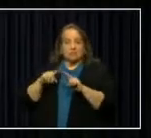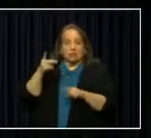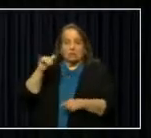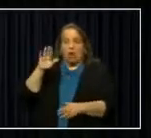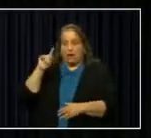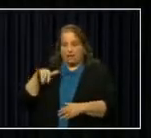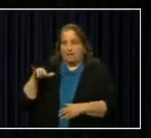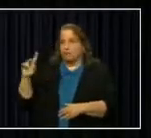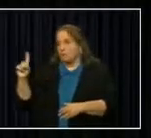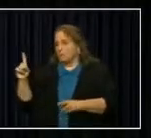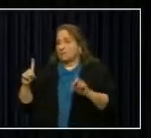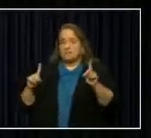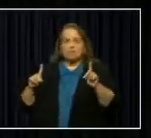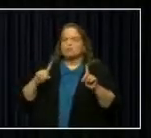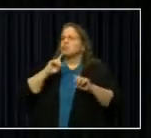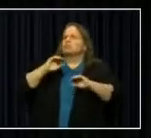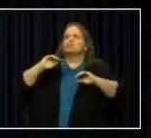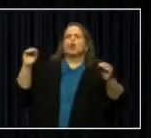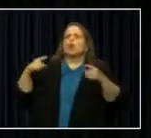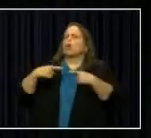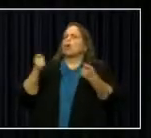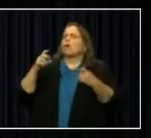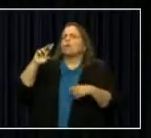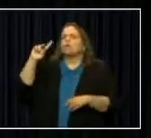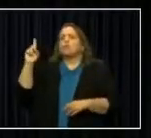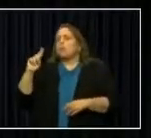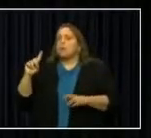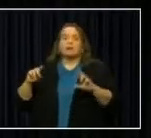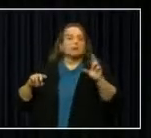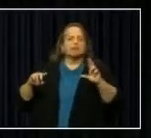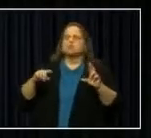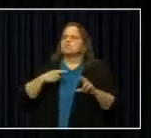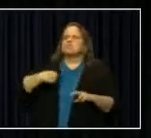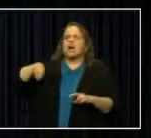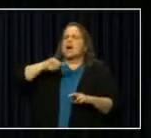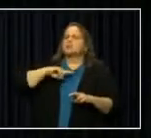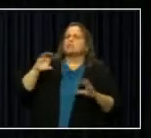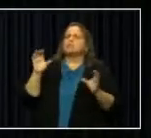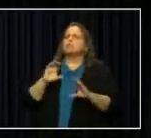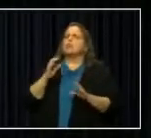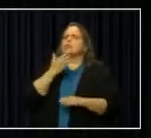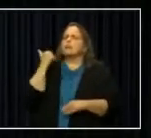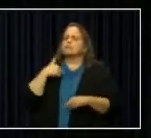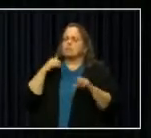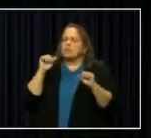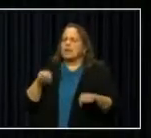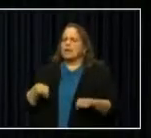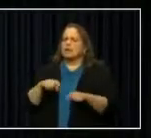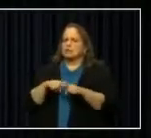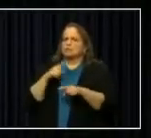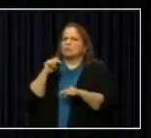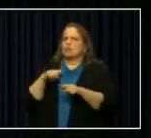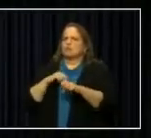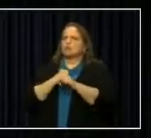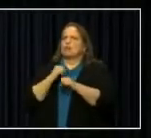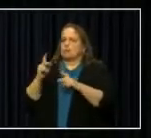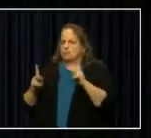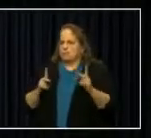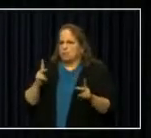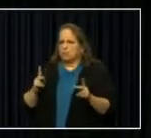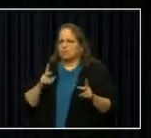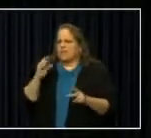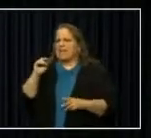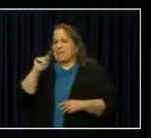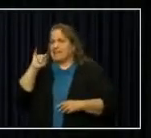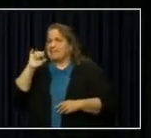parties. There is not partisanship in this. It's just us doing what it takes to protect people.